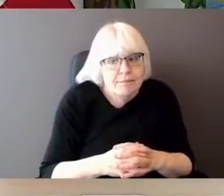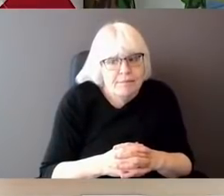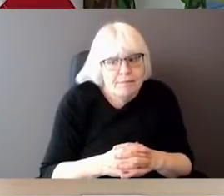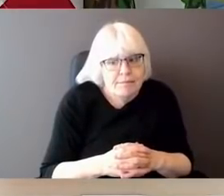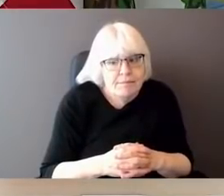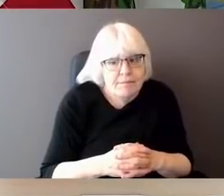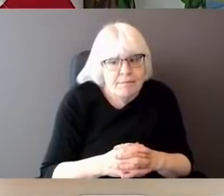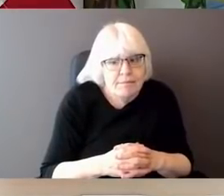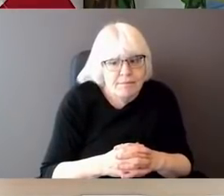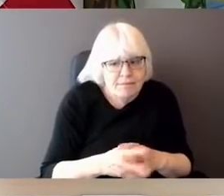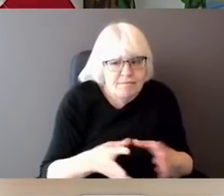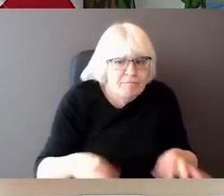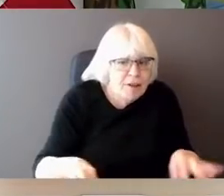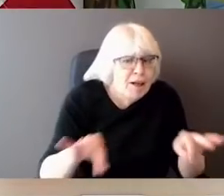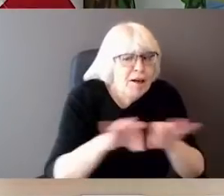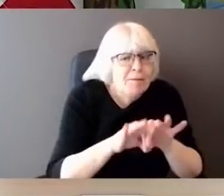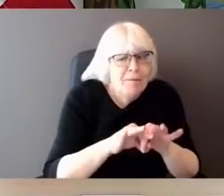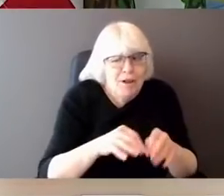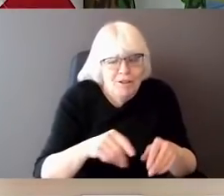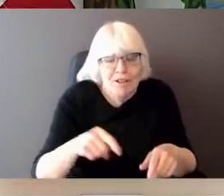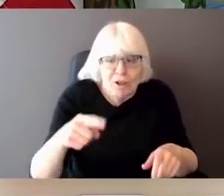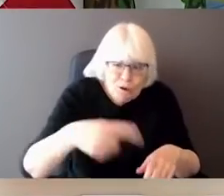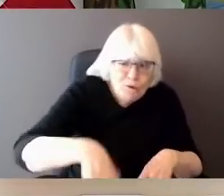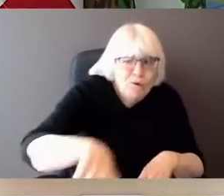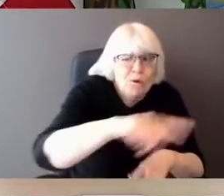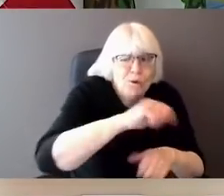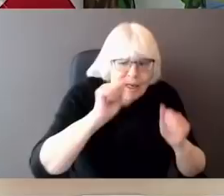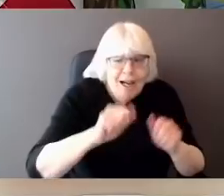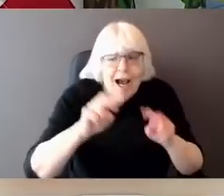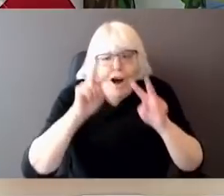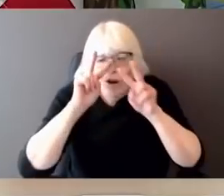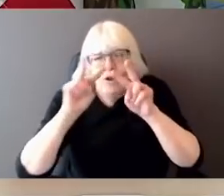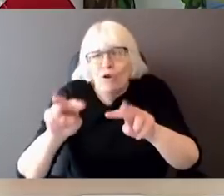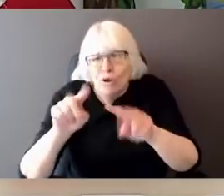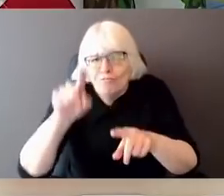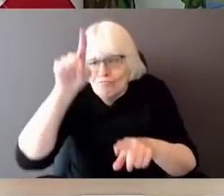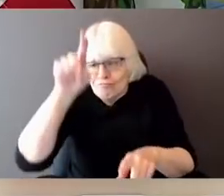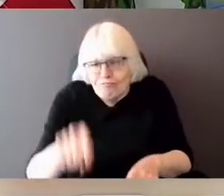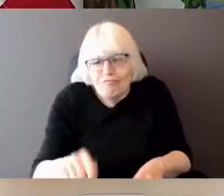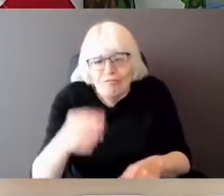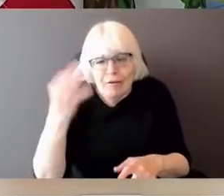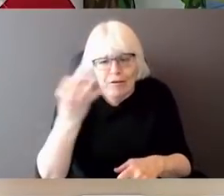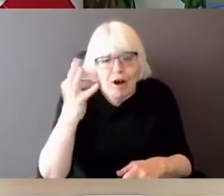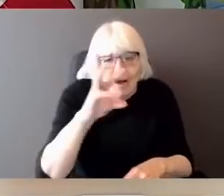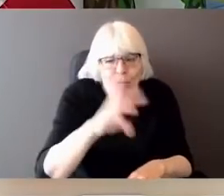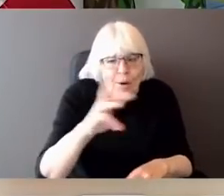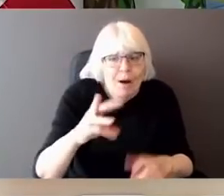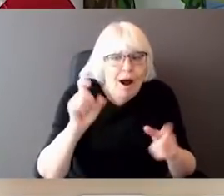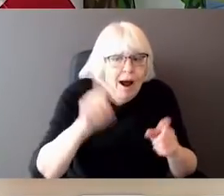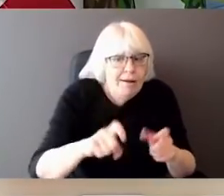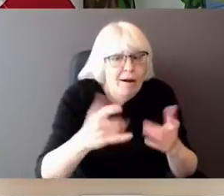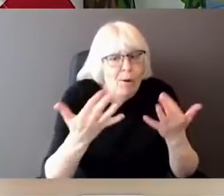can look at that every week and see and not wait until an outbreak is over.